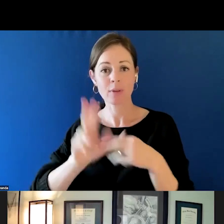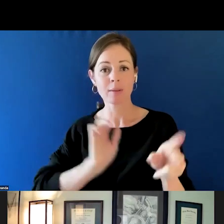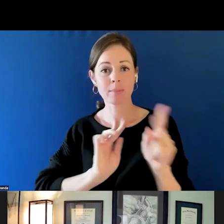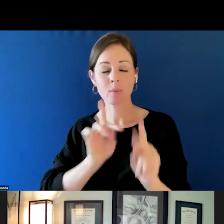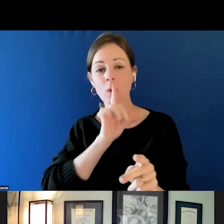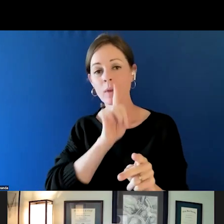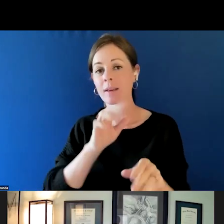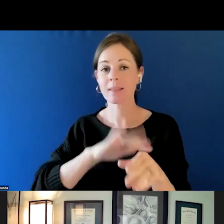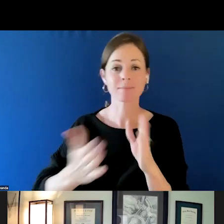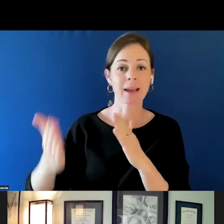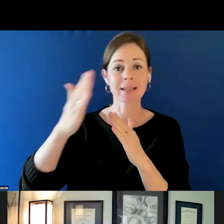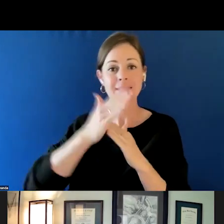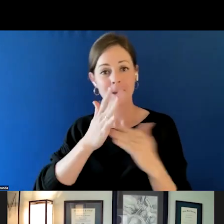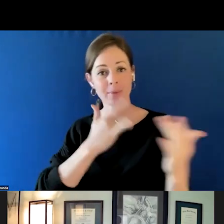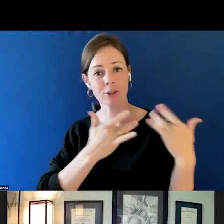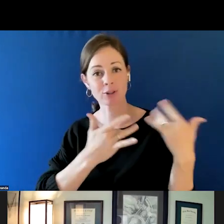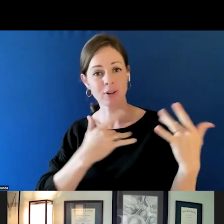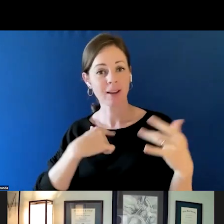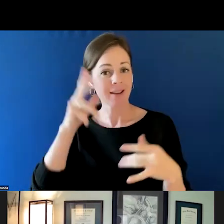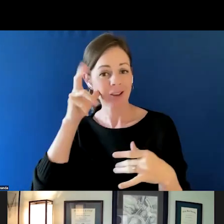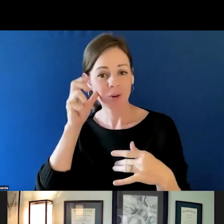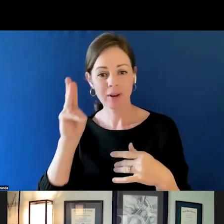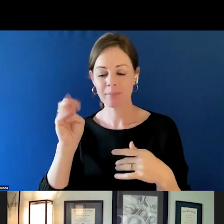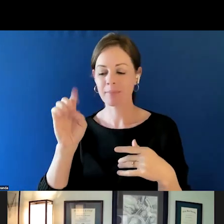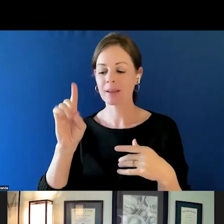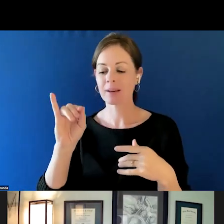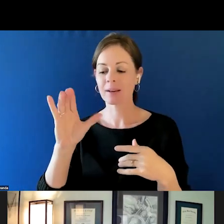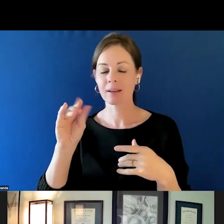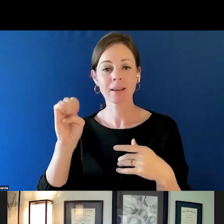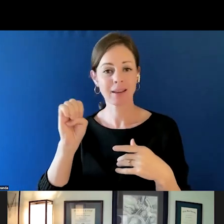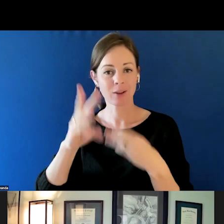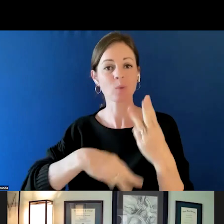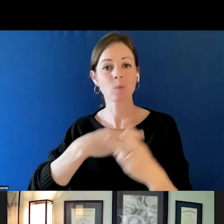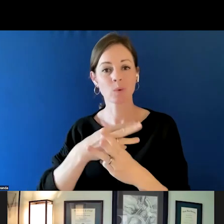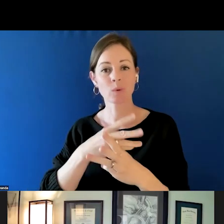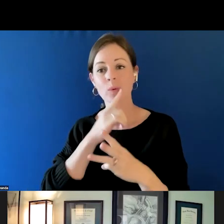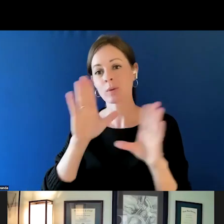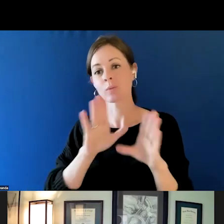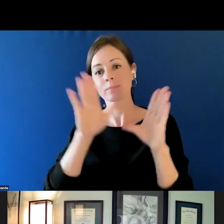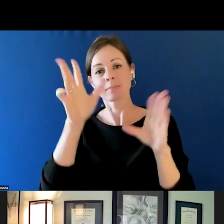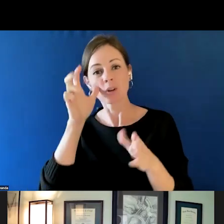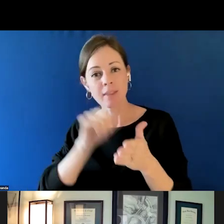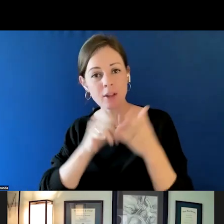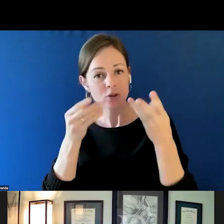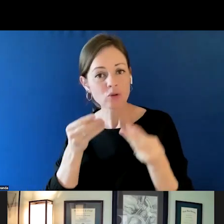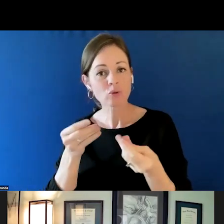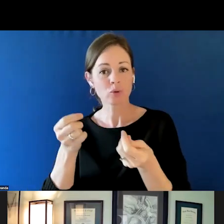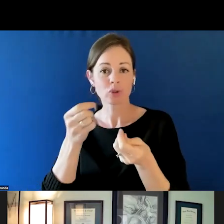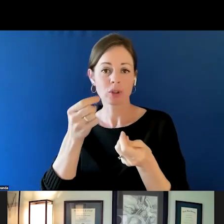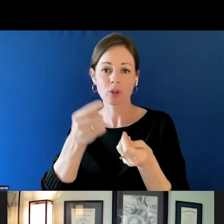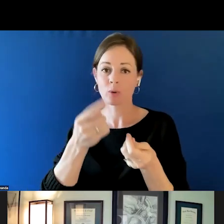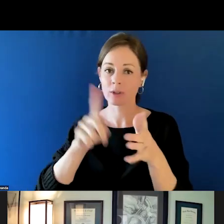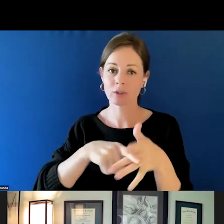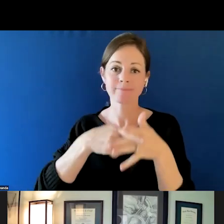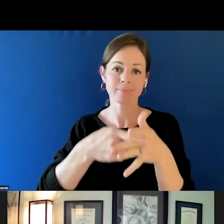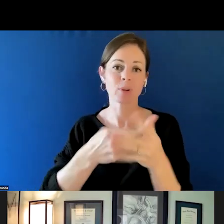top concern. I hear a lot in the Medicaid world, and really incredible to hear kind of the solution you guys are putting in place to try to